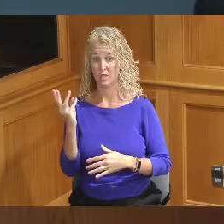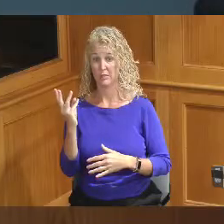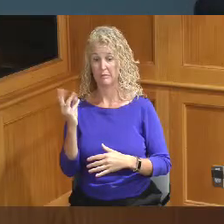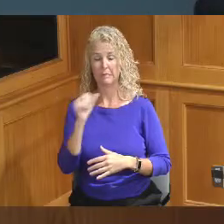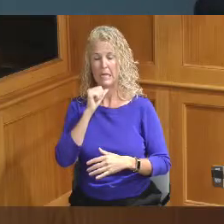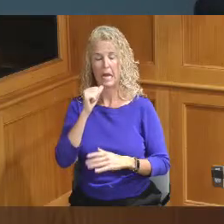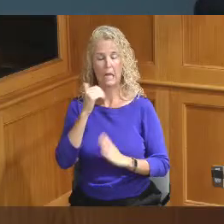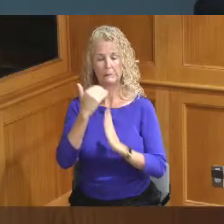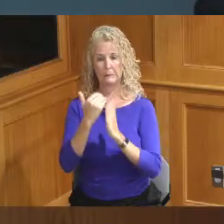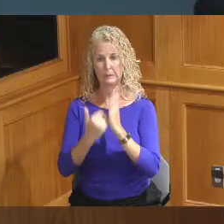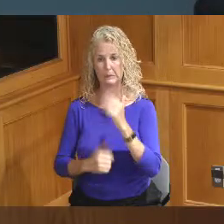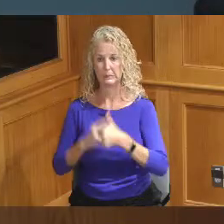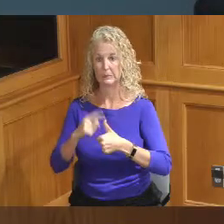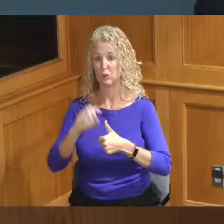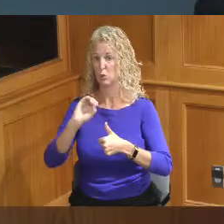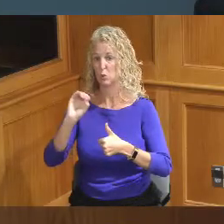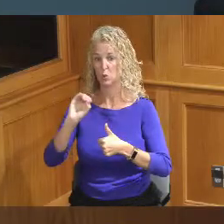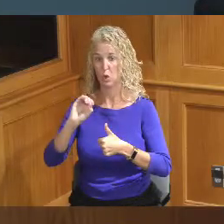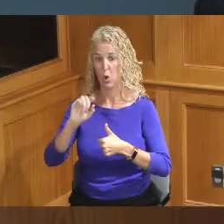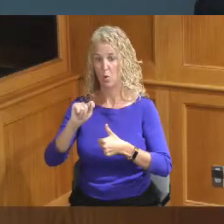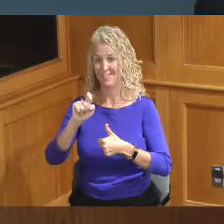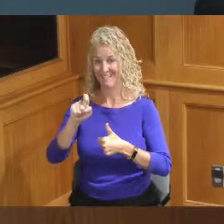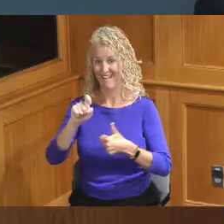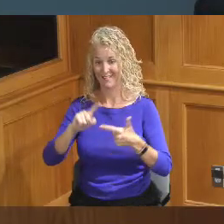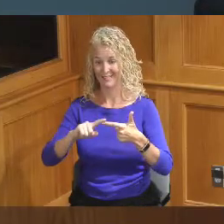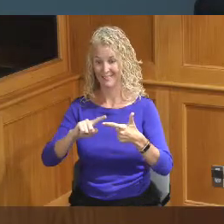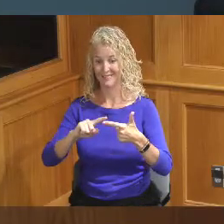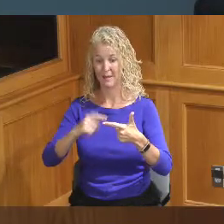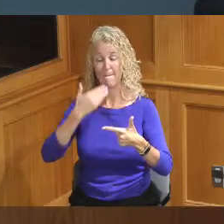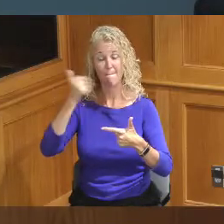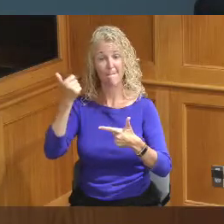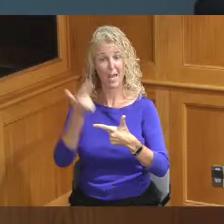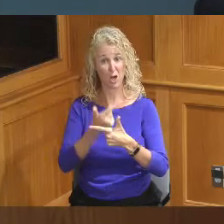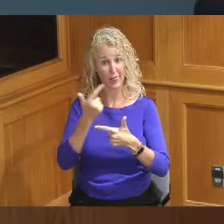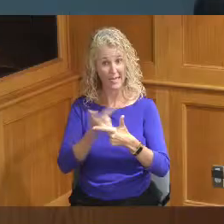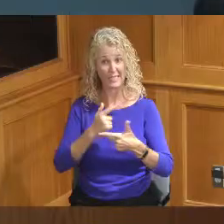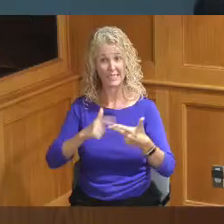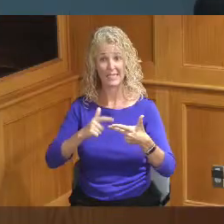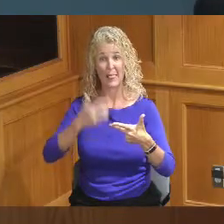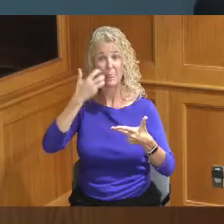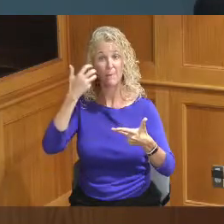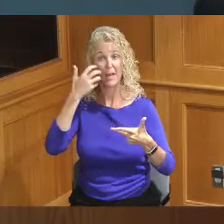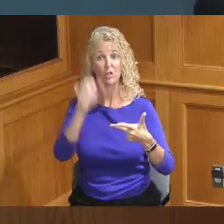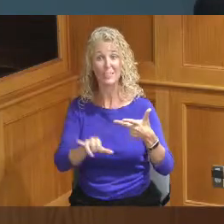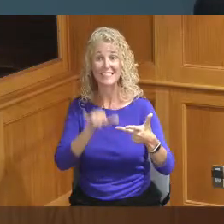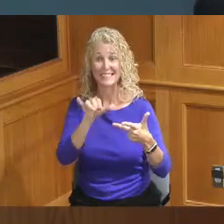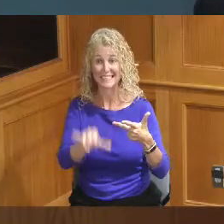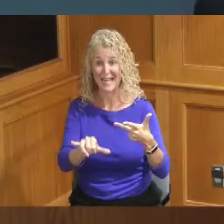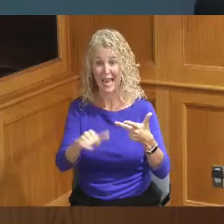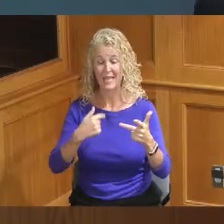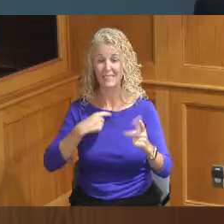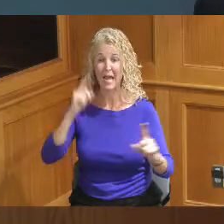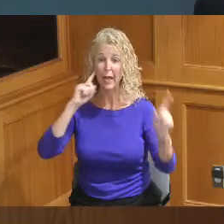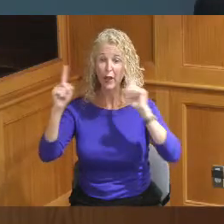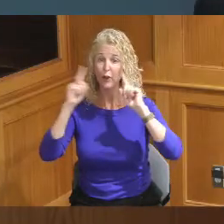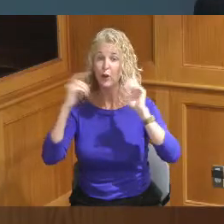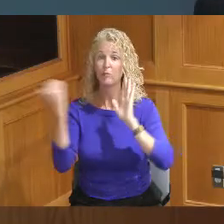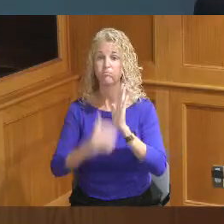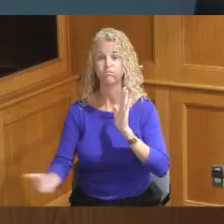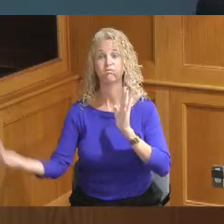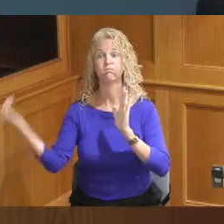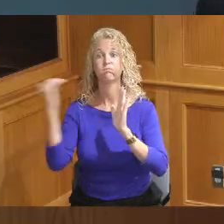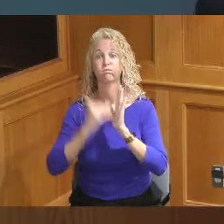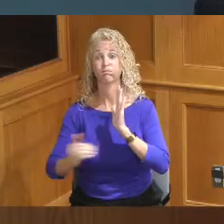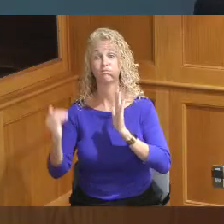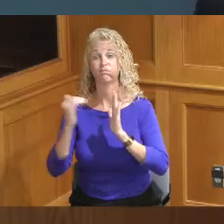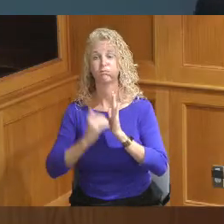order: no new taxes, a better lease, and keep the Bengals in town. That's what I heard over and over again. There was